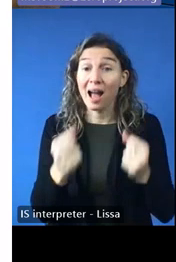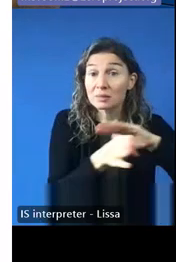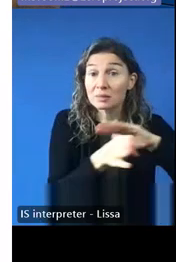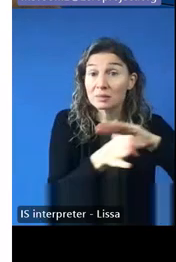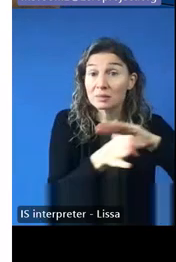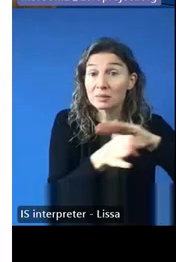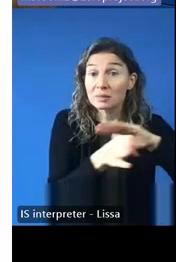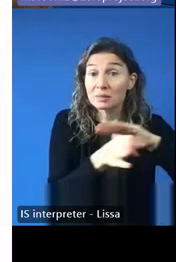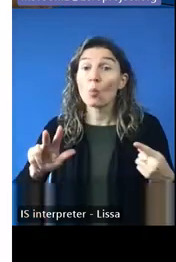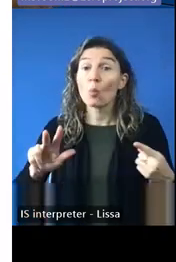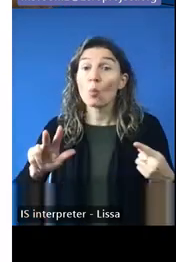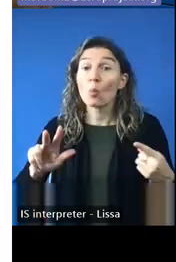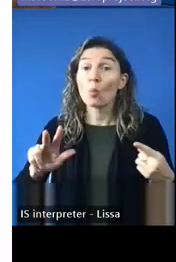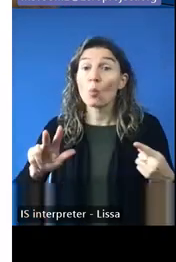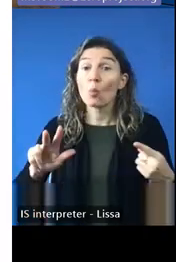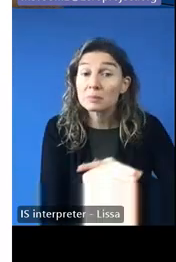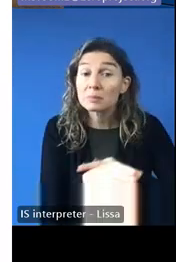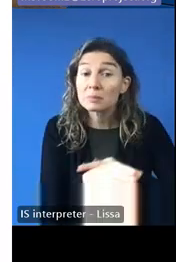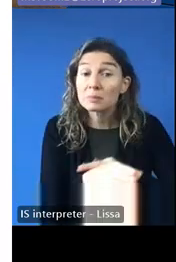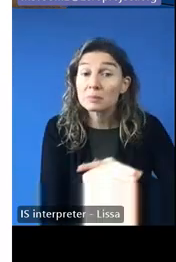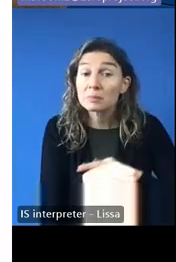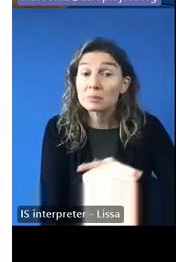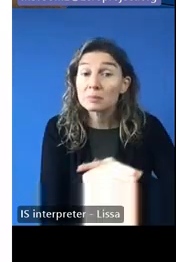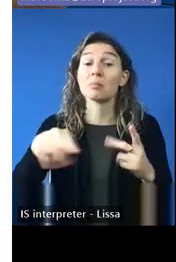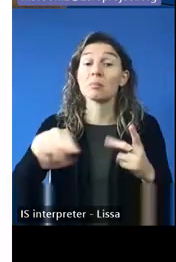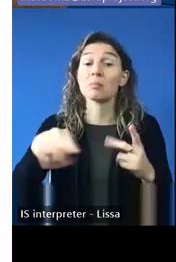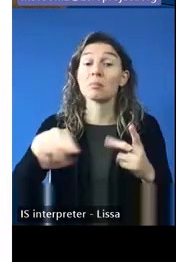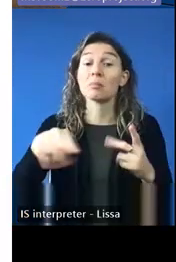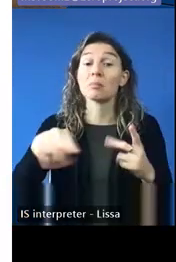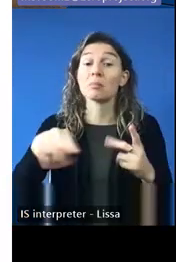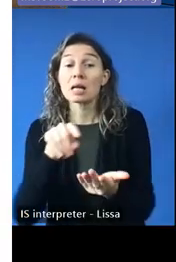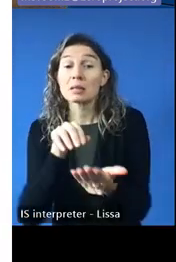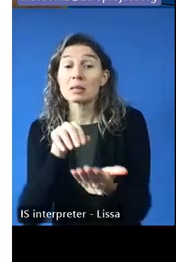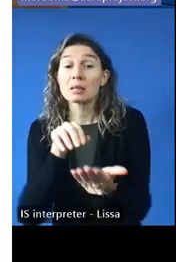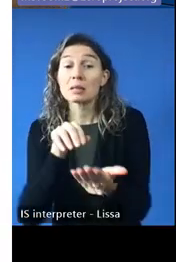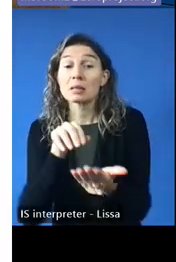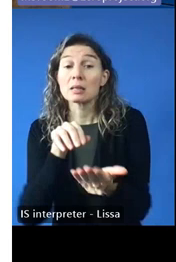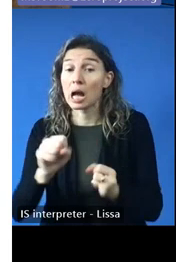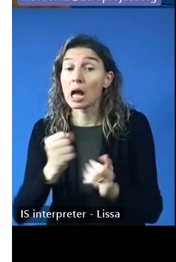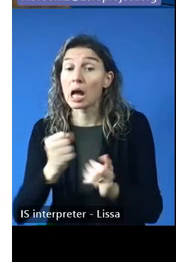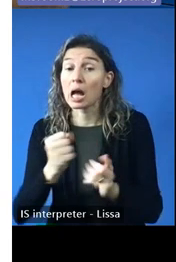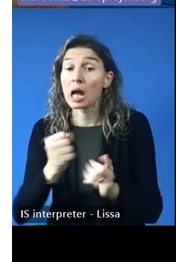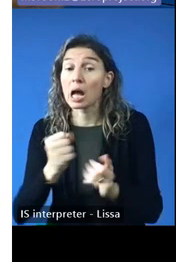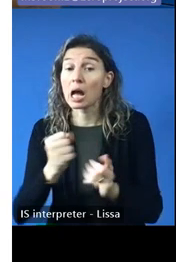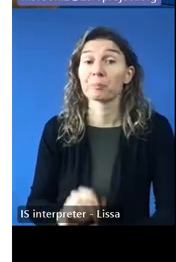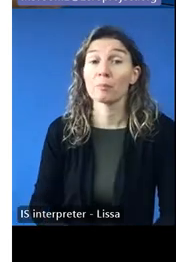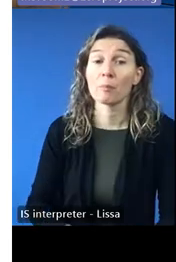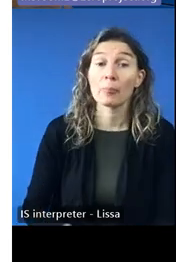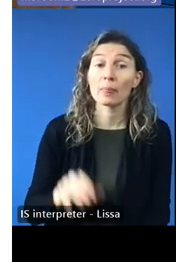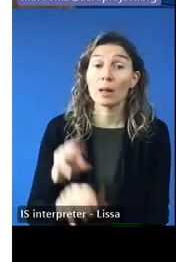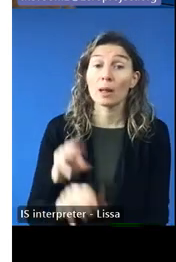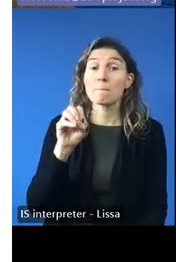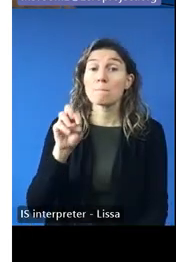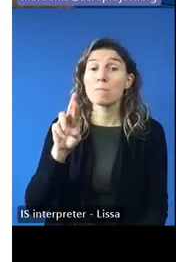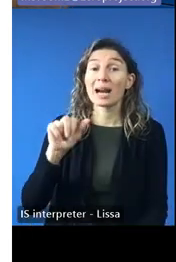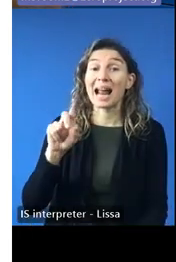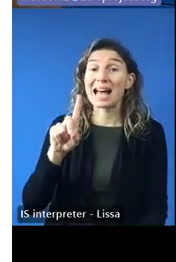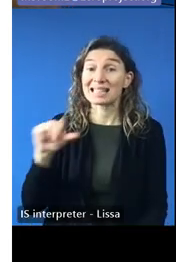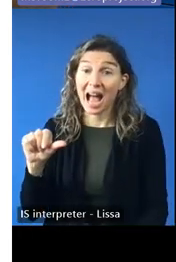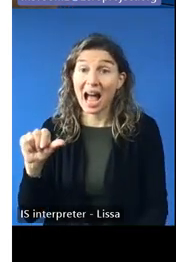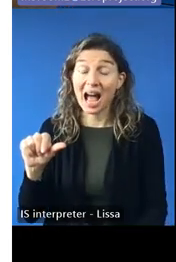accessibility, and aimed especially for women with diverse disabilities. The Morada app has this name because in Spanish, the